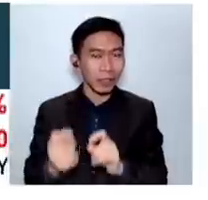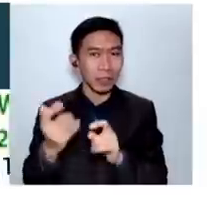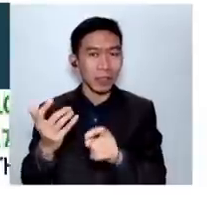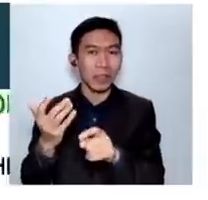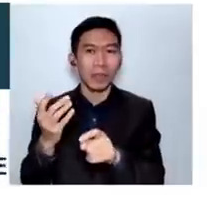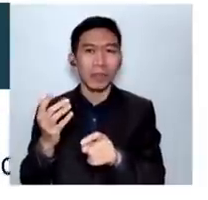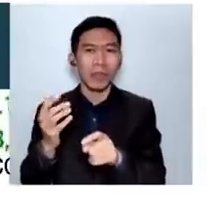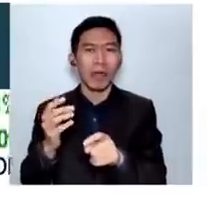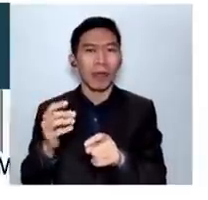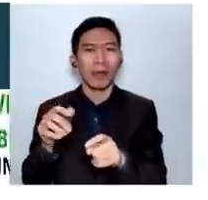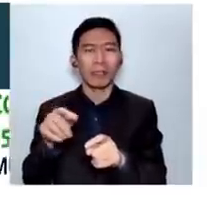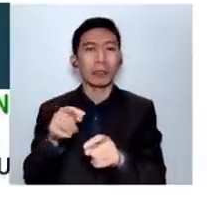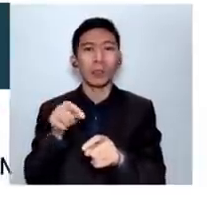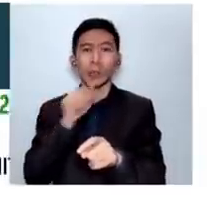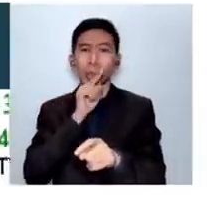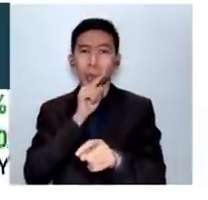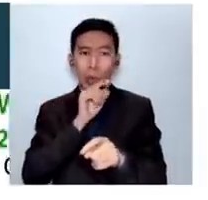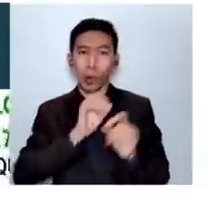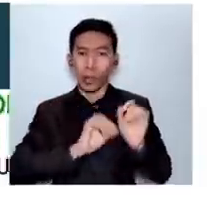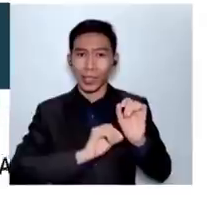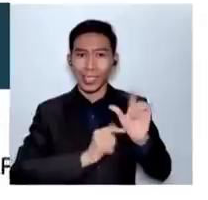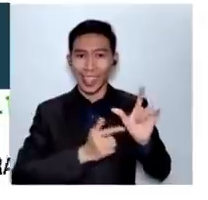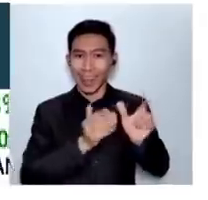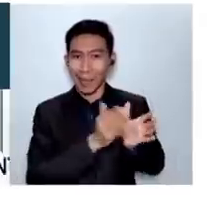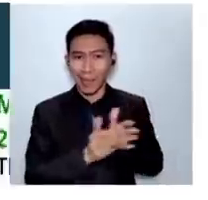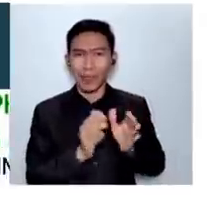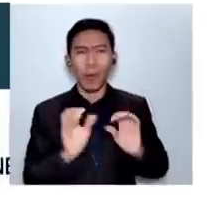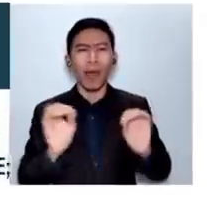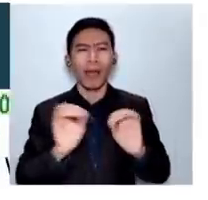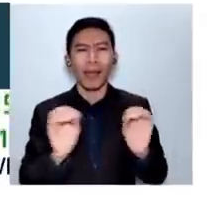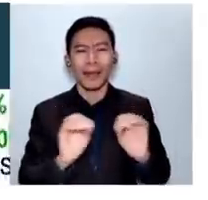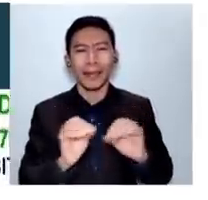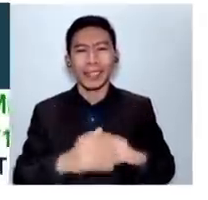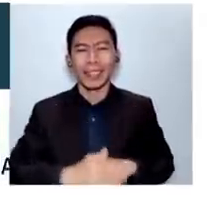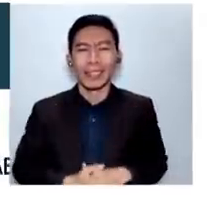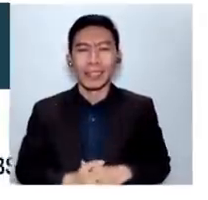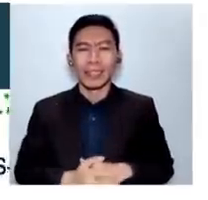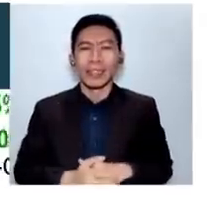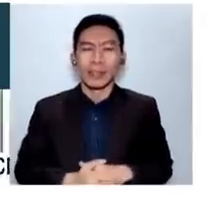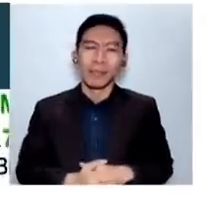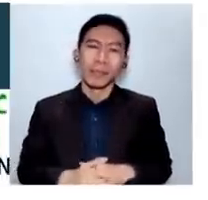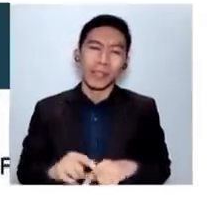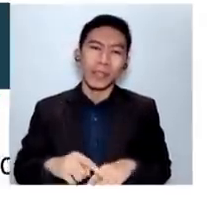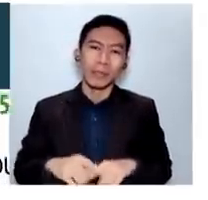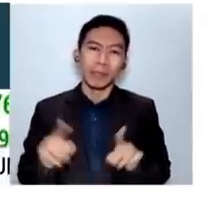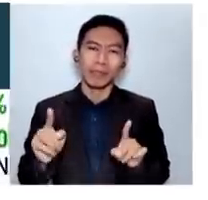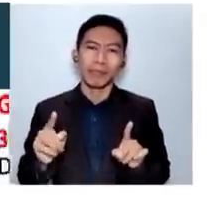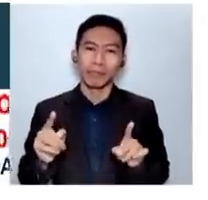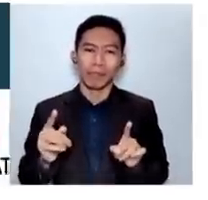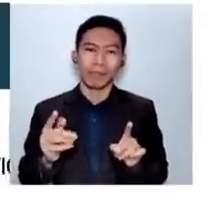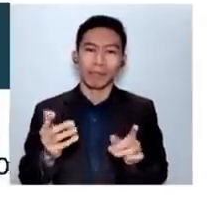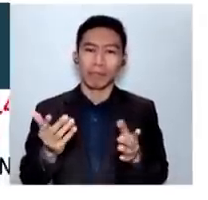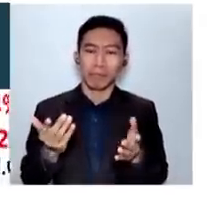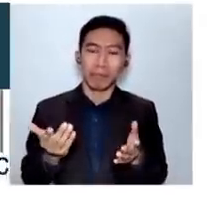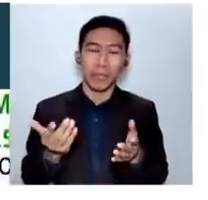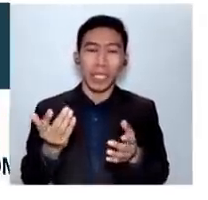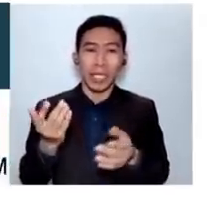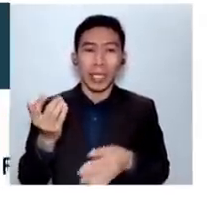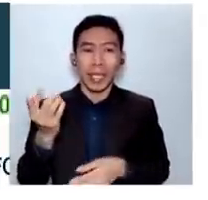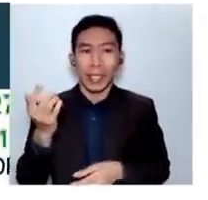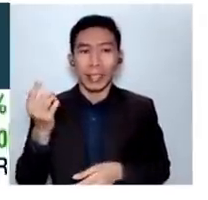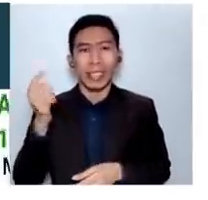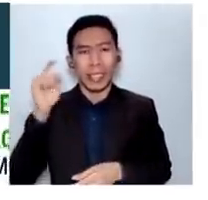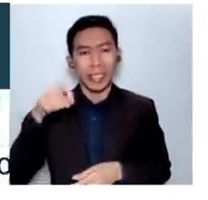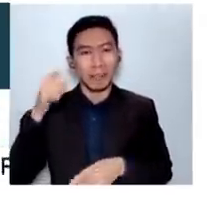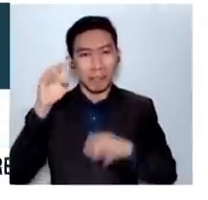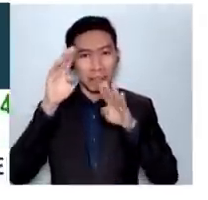filed, when they filed their COCs. So yan na po yun. But you know, we should be open-minded